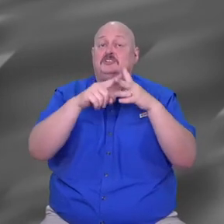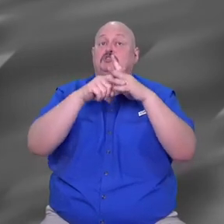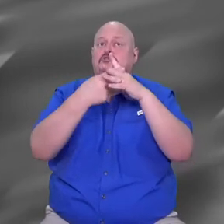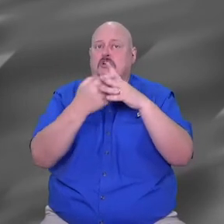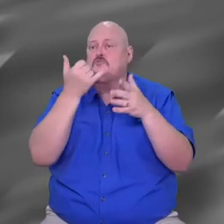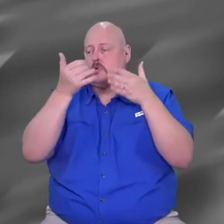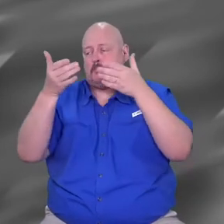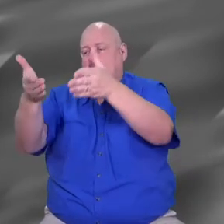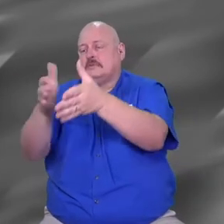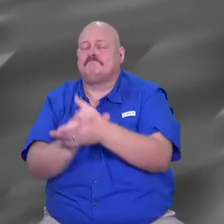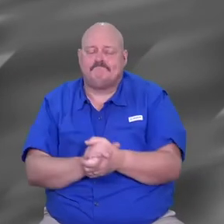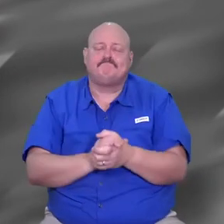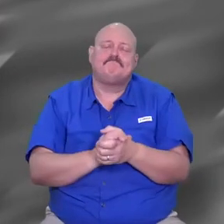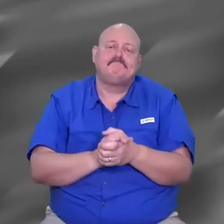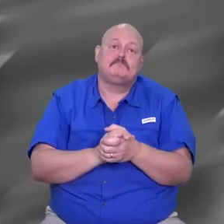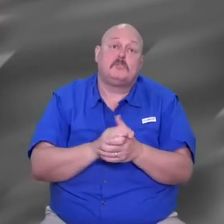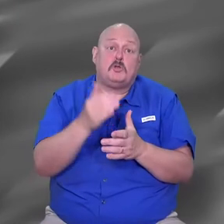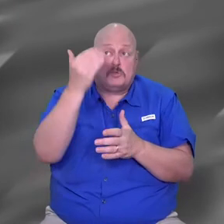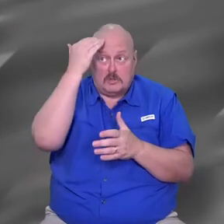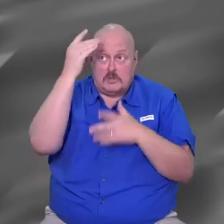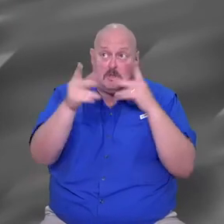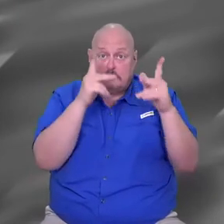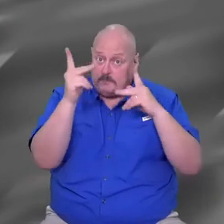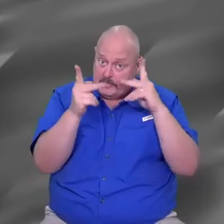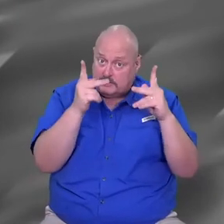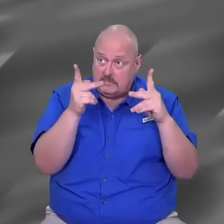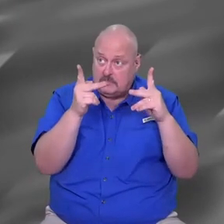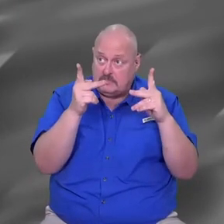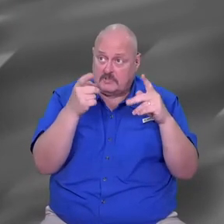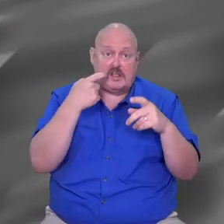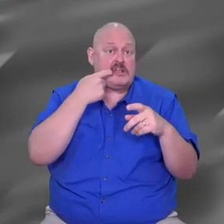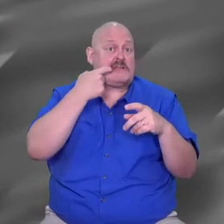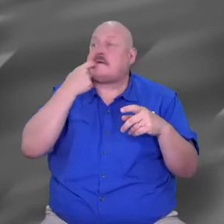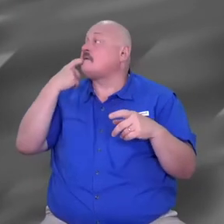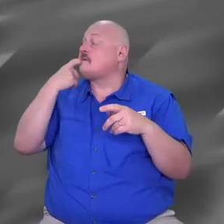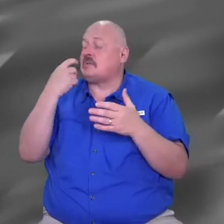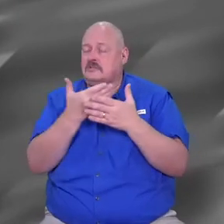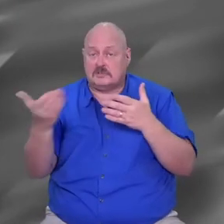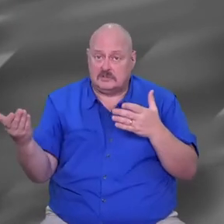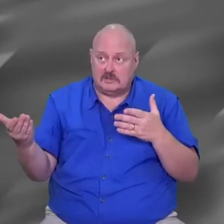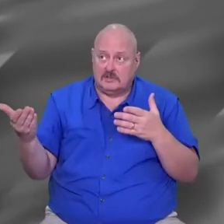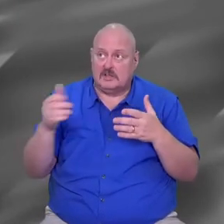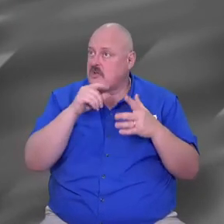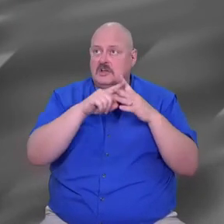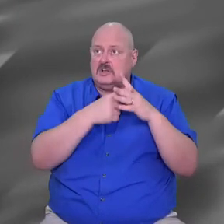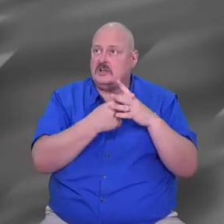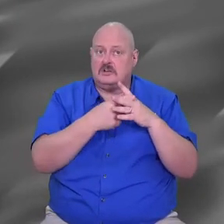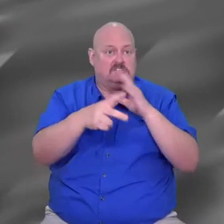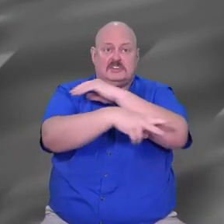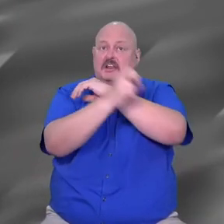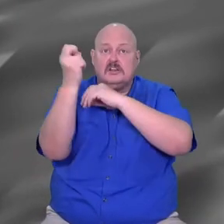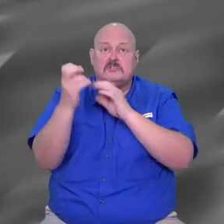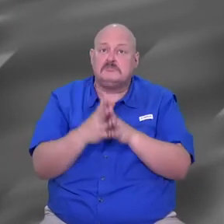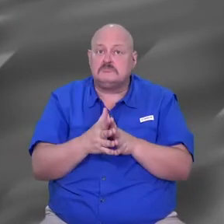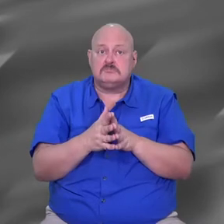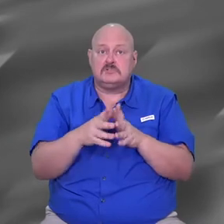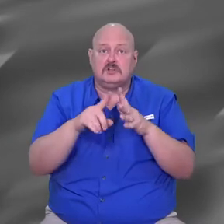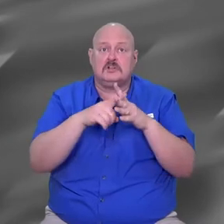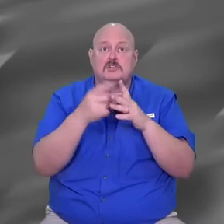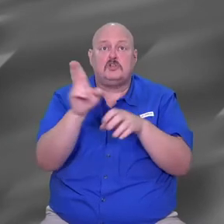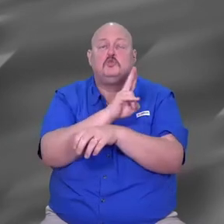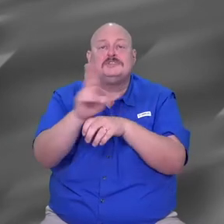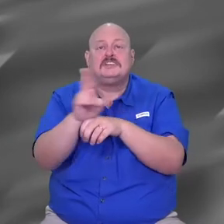the wrong path. You do know that people who have addictions to substance don't start by stealing. They start by